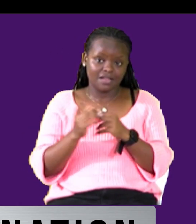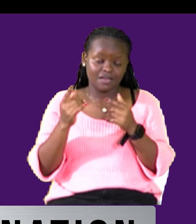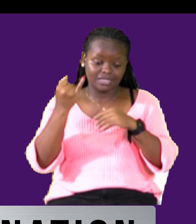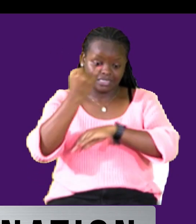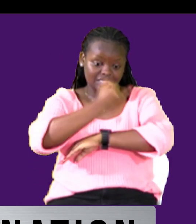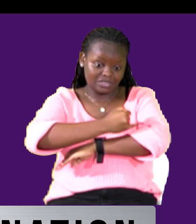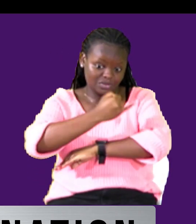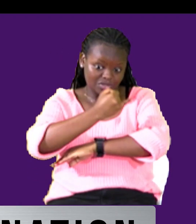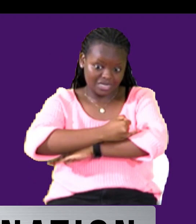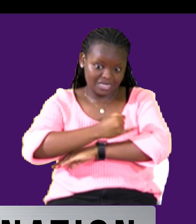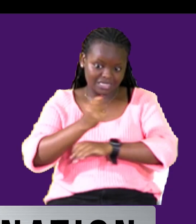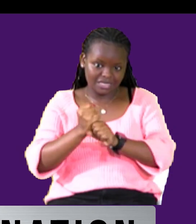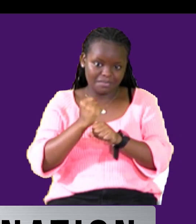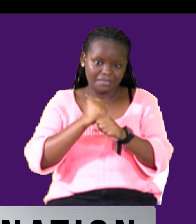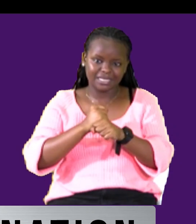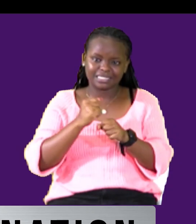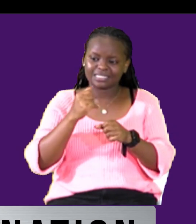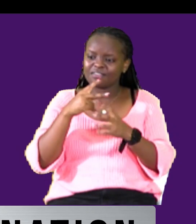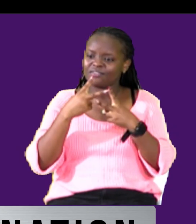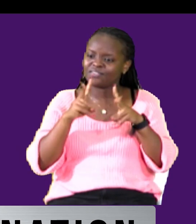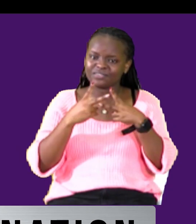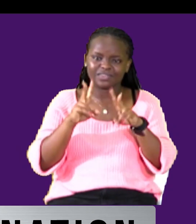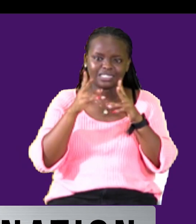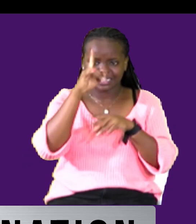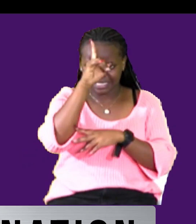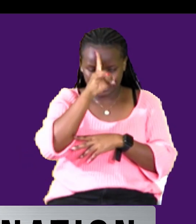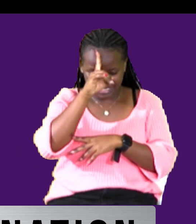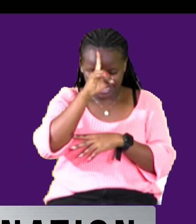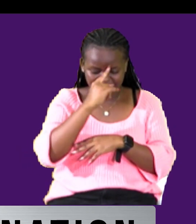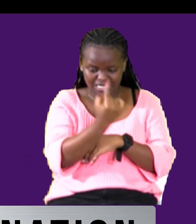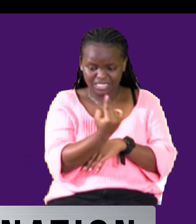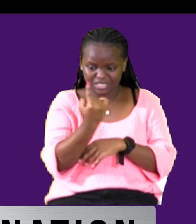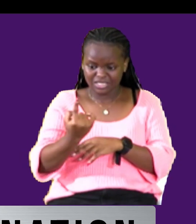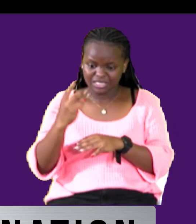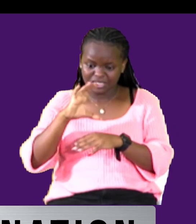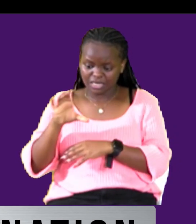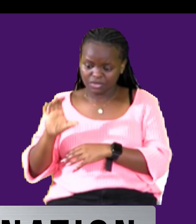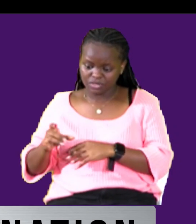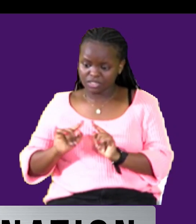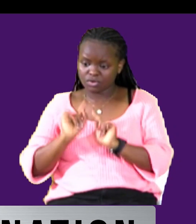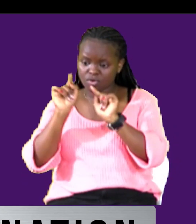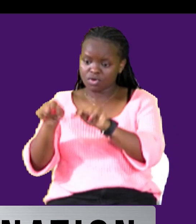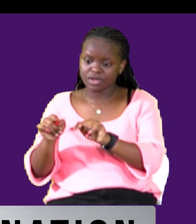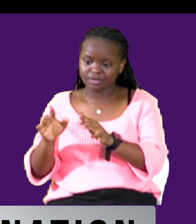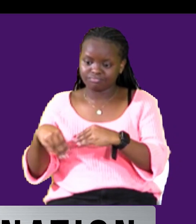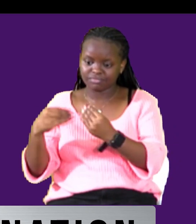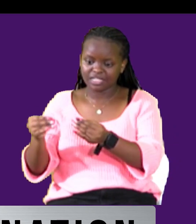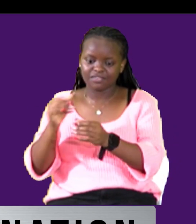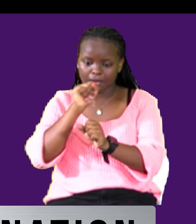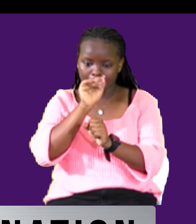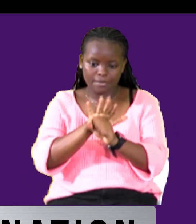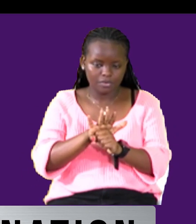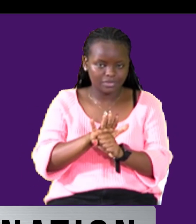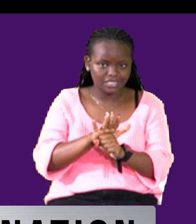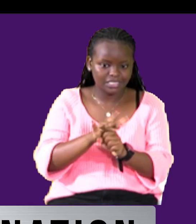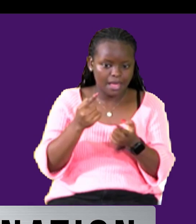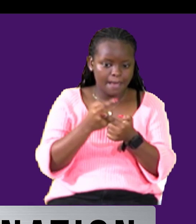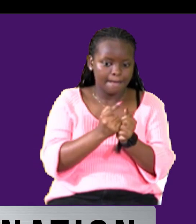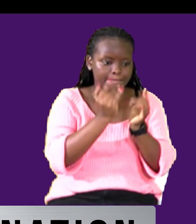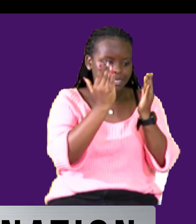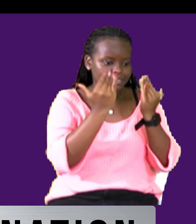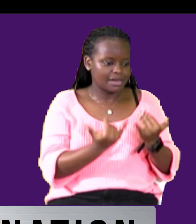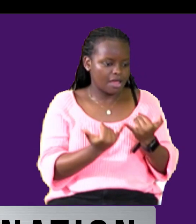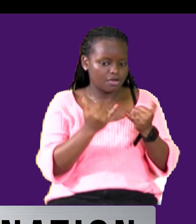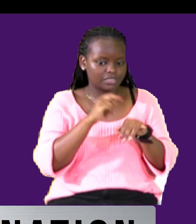and that makes it very serious. Because in every county he's going, he's actually dishing out promises. Yeah. But now when